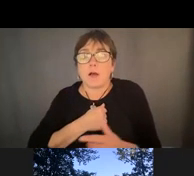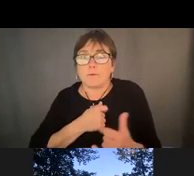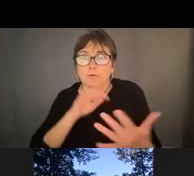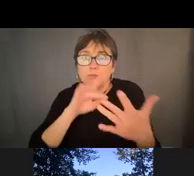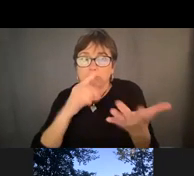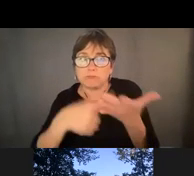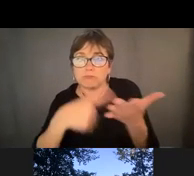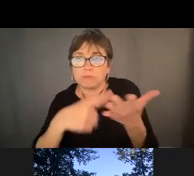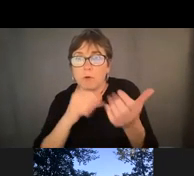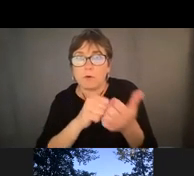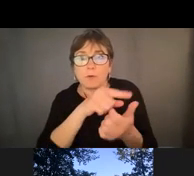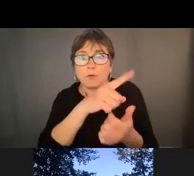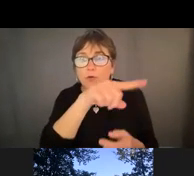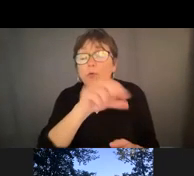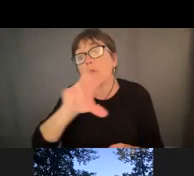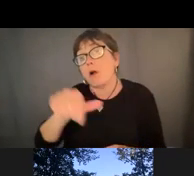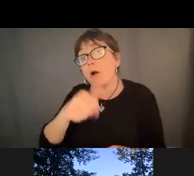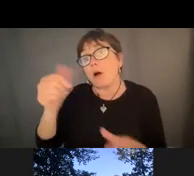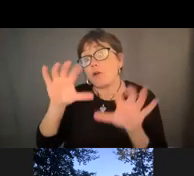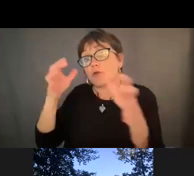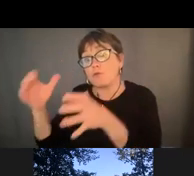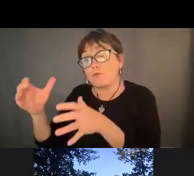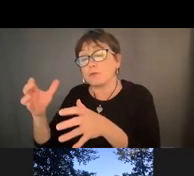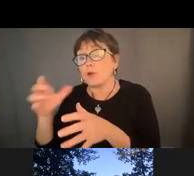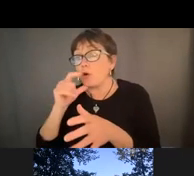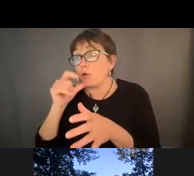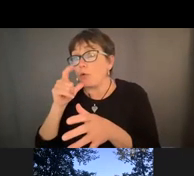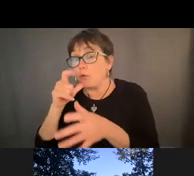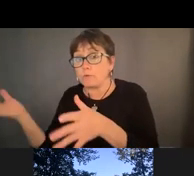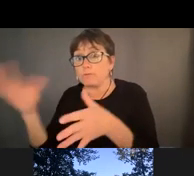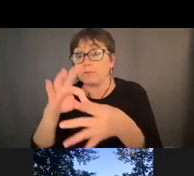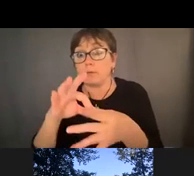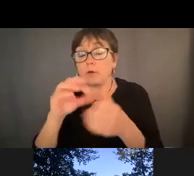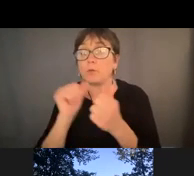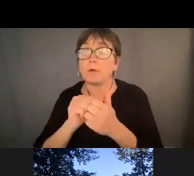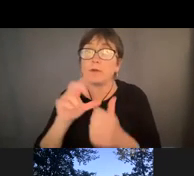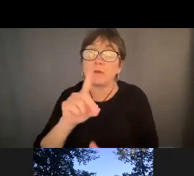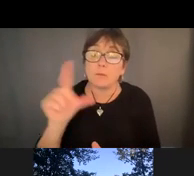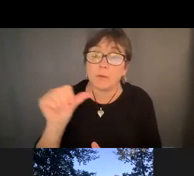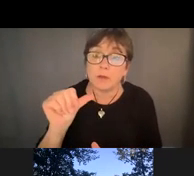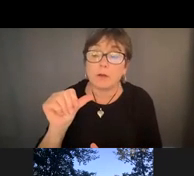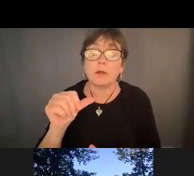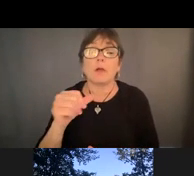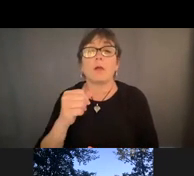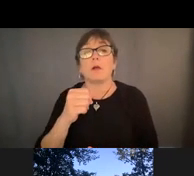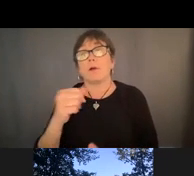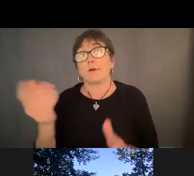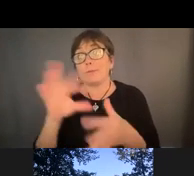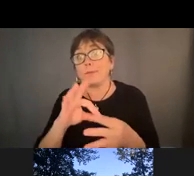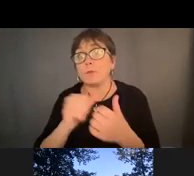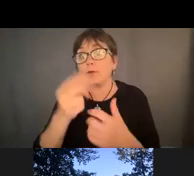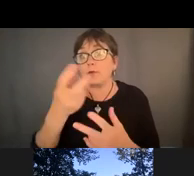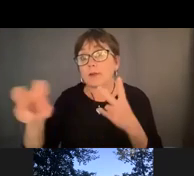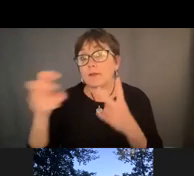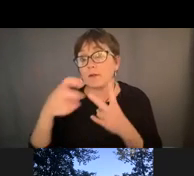group that is connected to disability and transition. If you get a job but you can't get